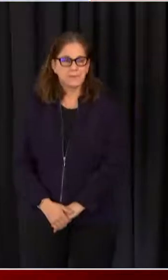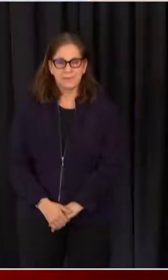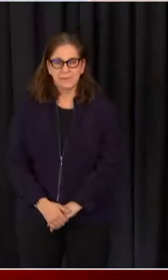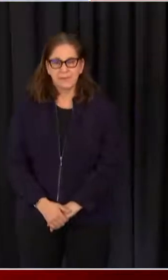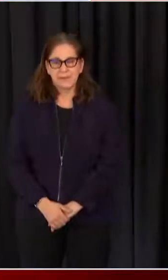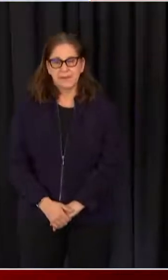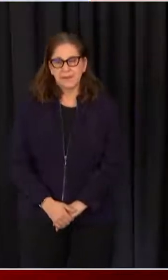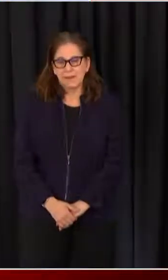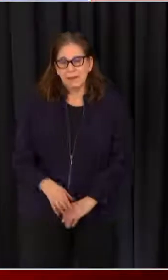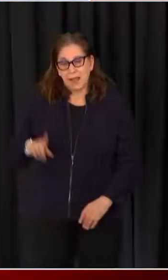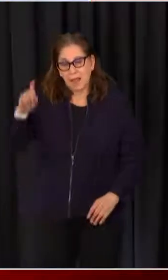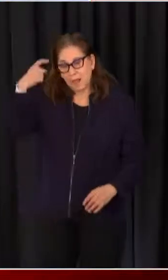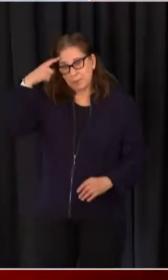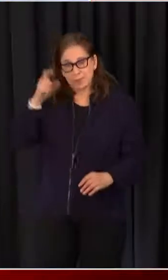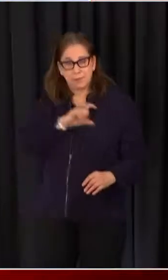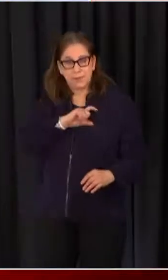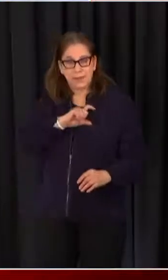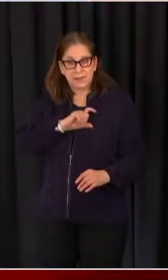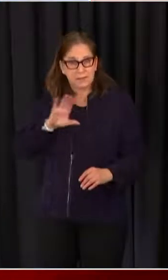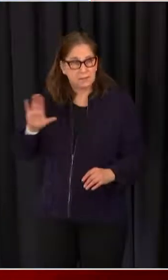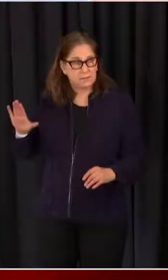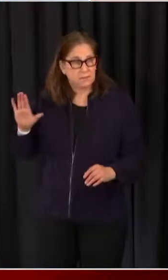how